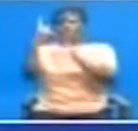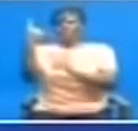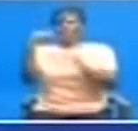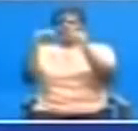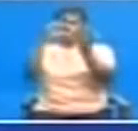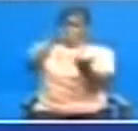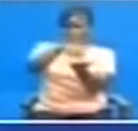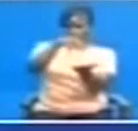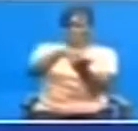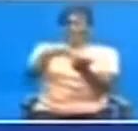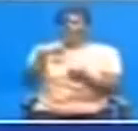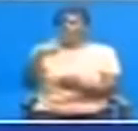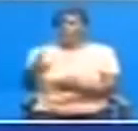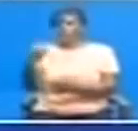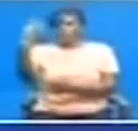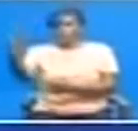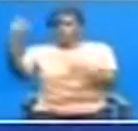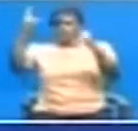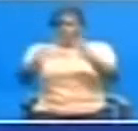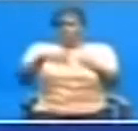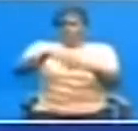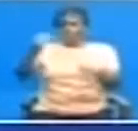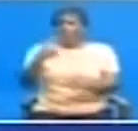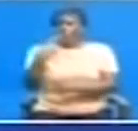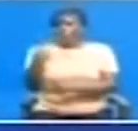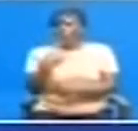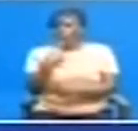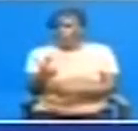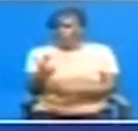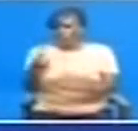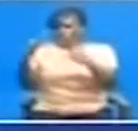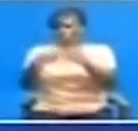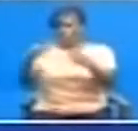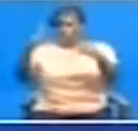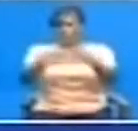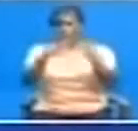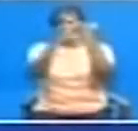ranking to position 136 out of 189 countries.